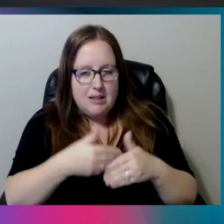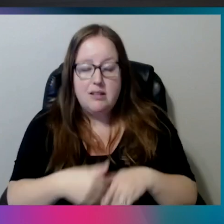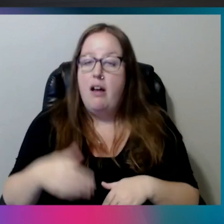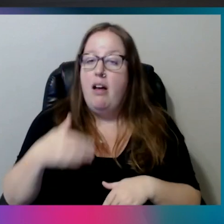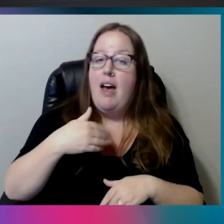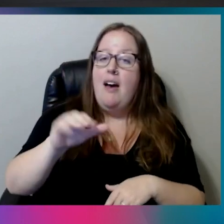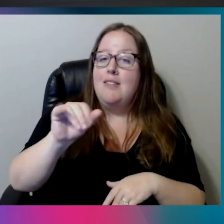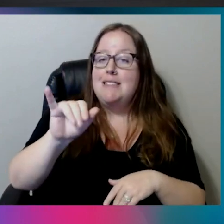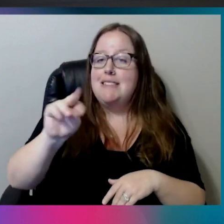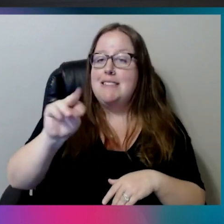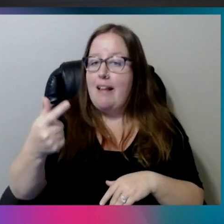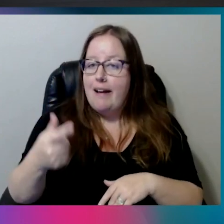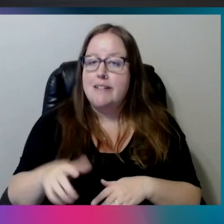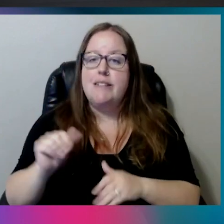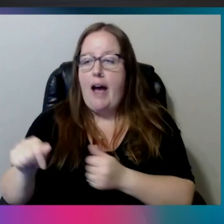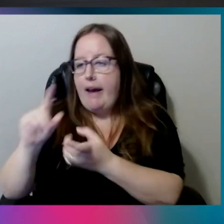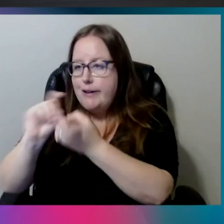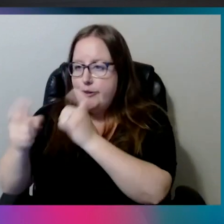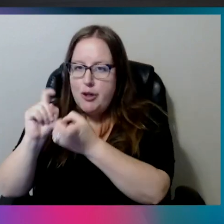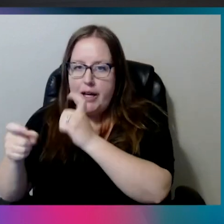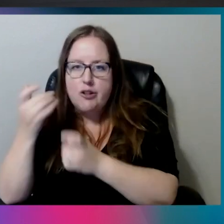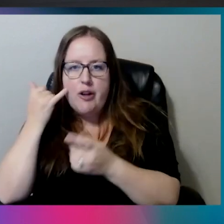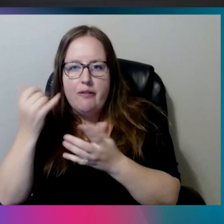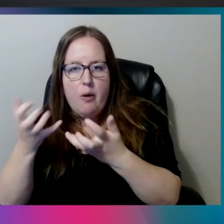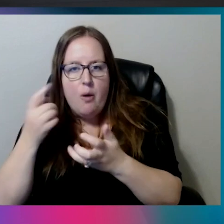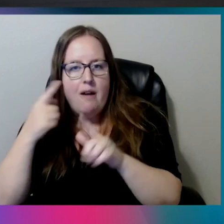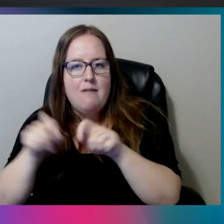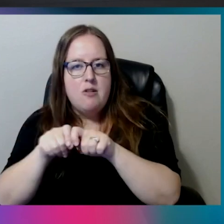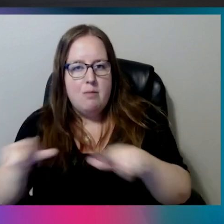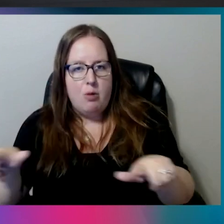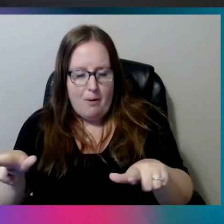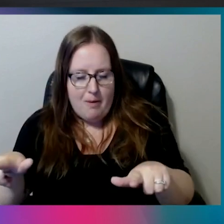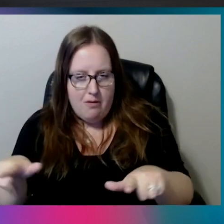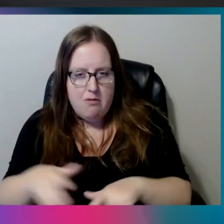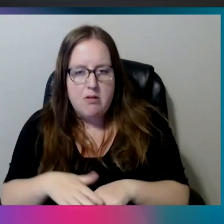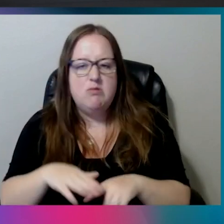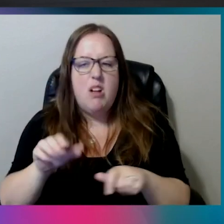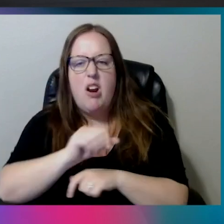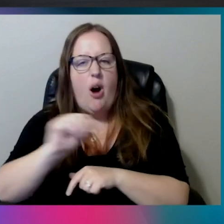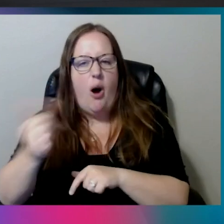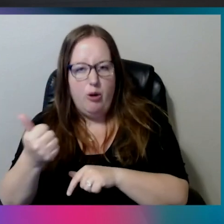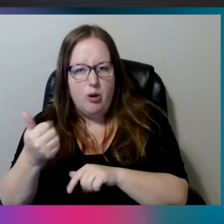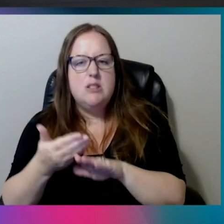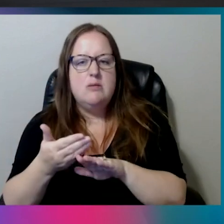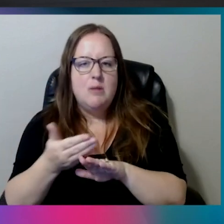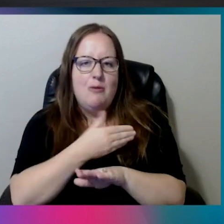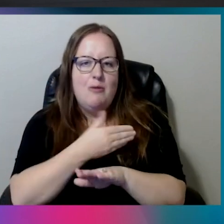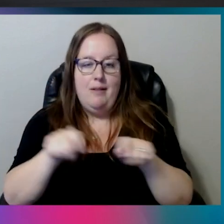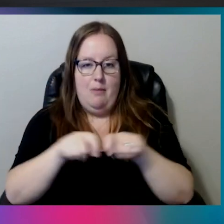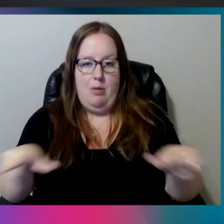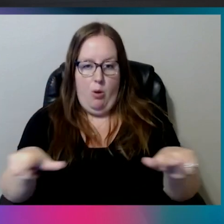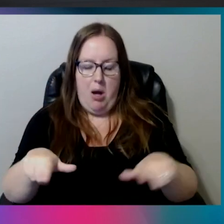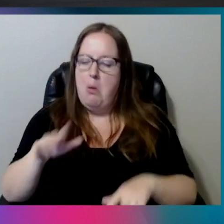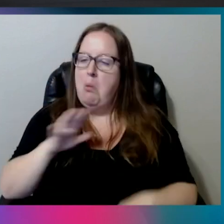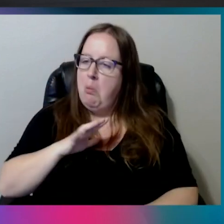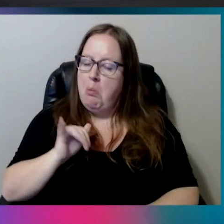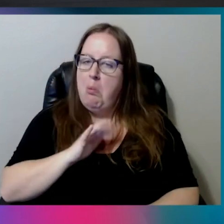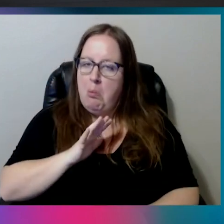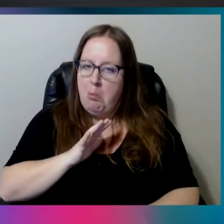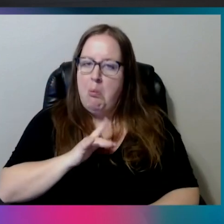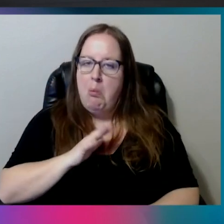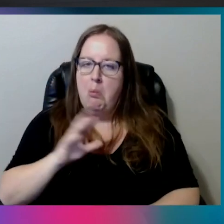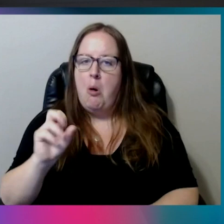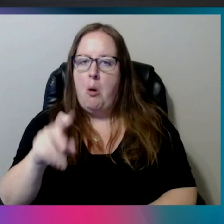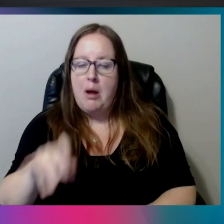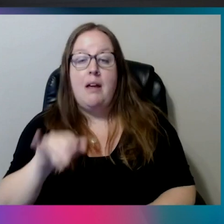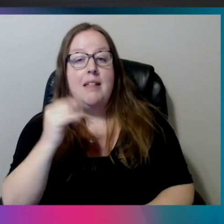I can go in here and change settings for the deployment, etc. before I actually go and redeploy. So that's pretty cool. So that's one of the IDE